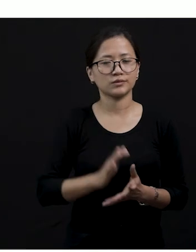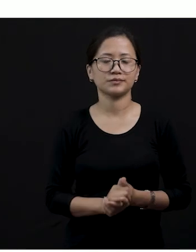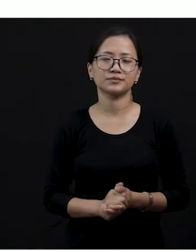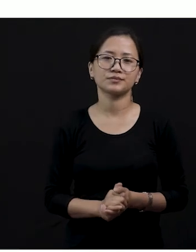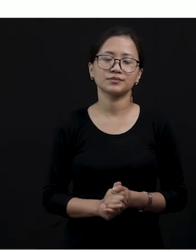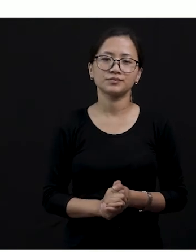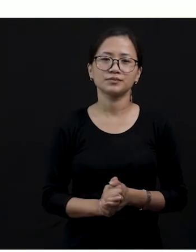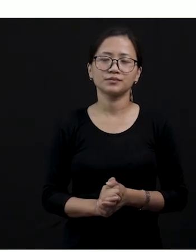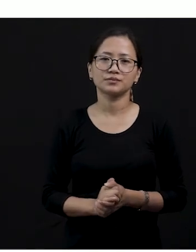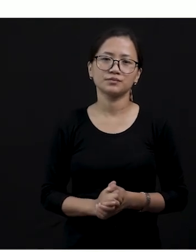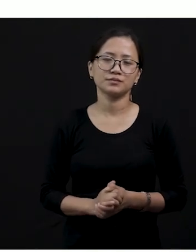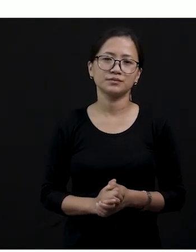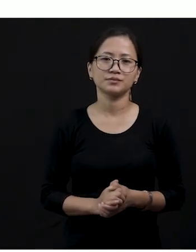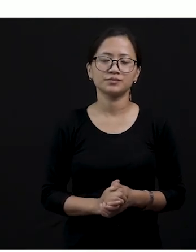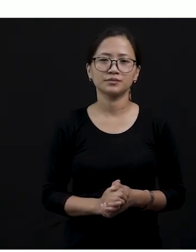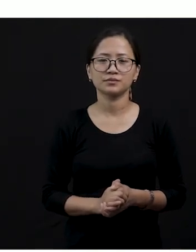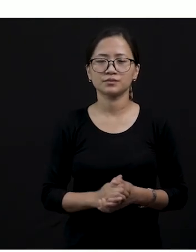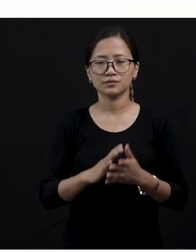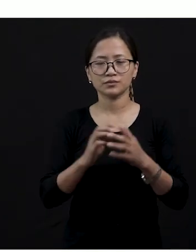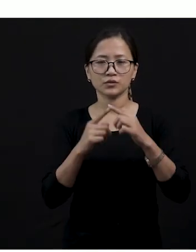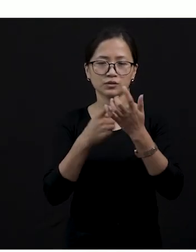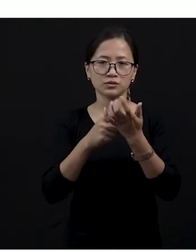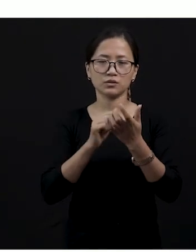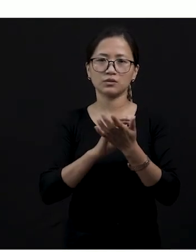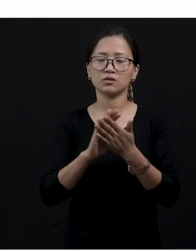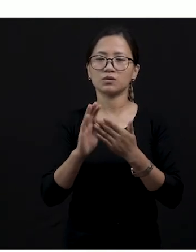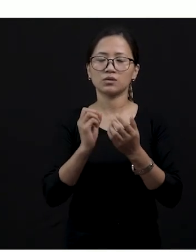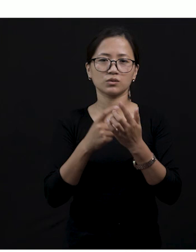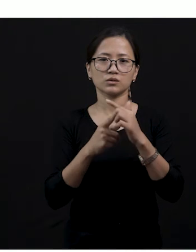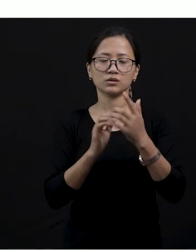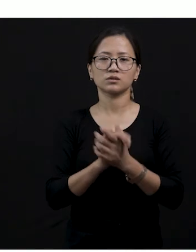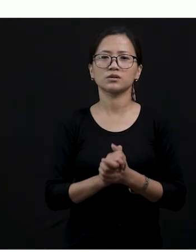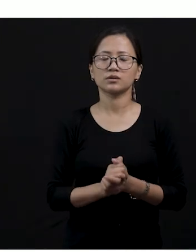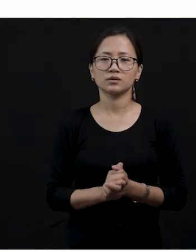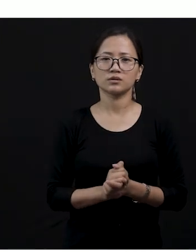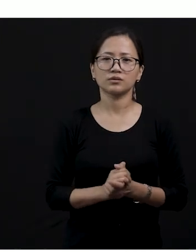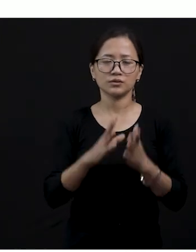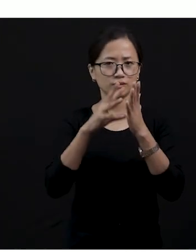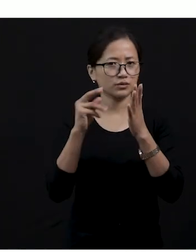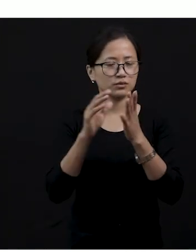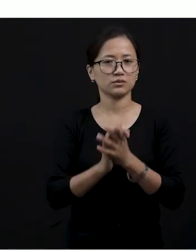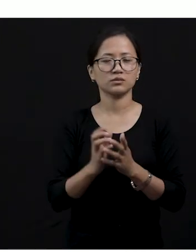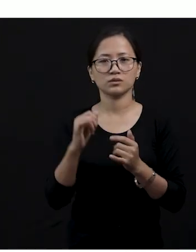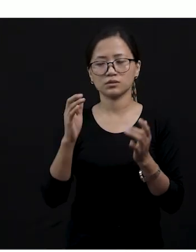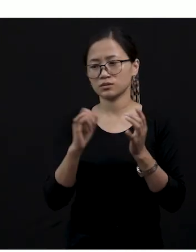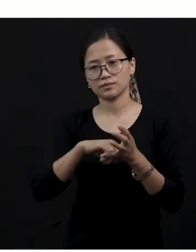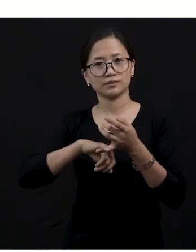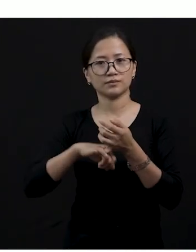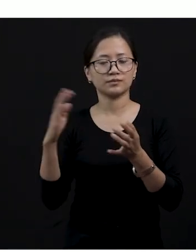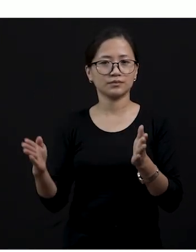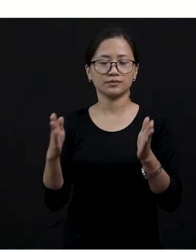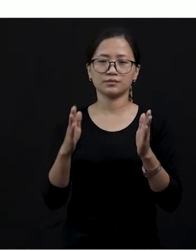rainfall, then it will cause drought. Okay, drought means a dry season. Okay, so rainfall